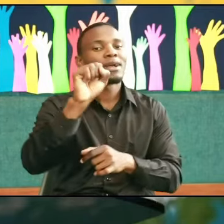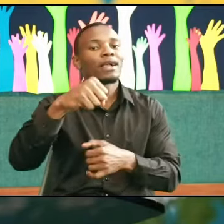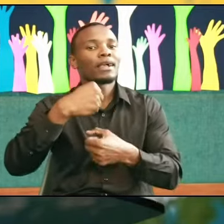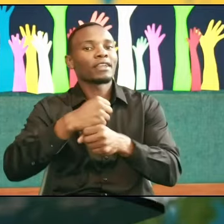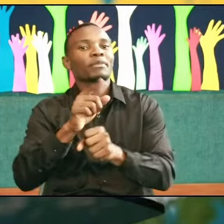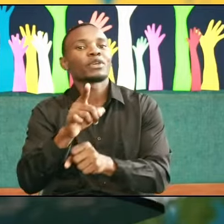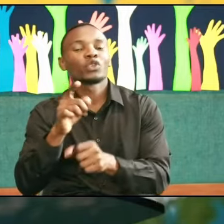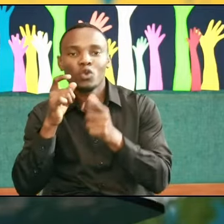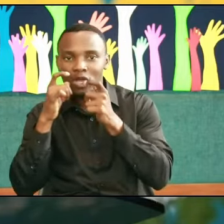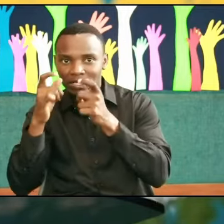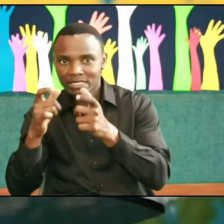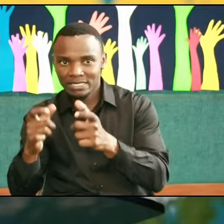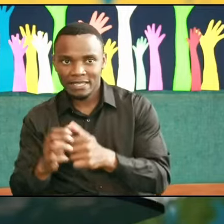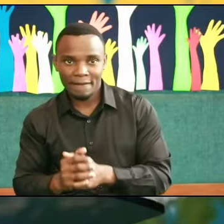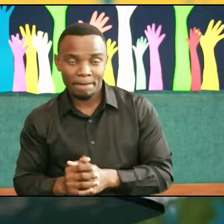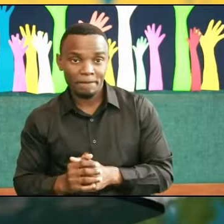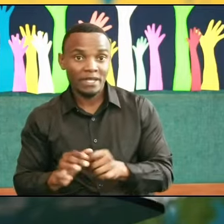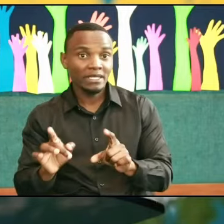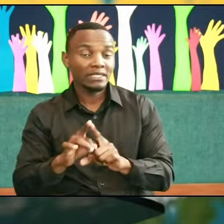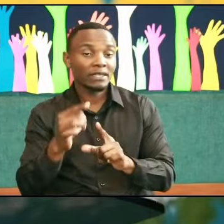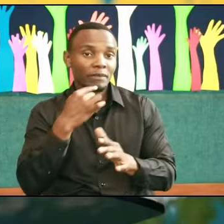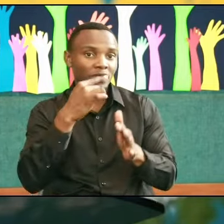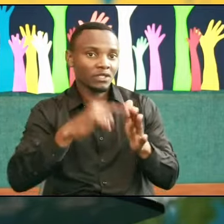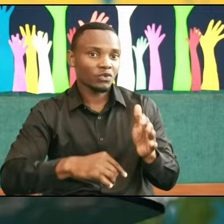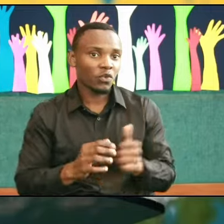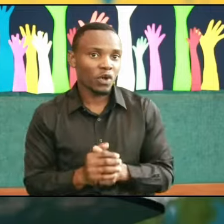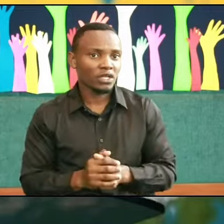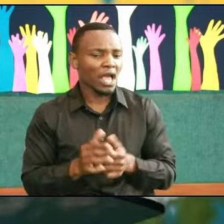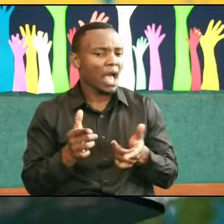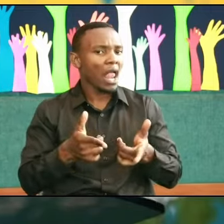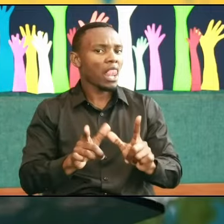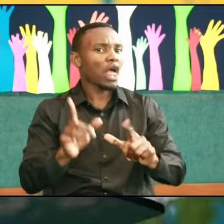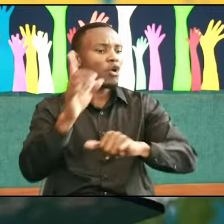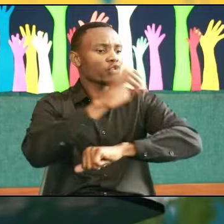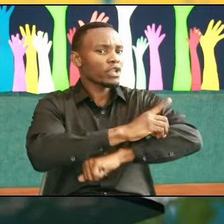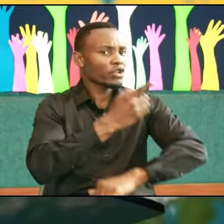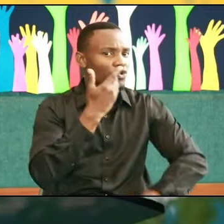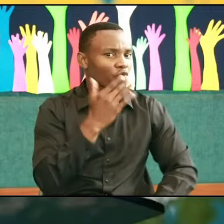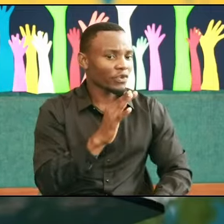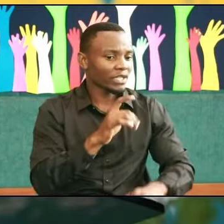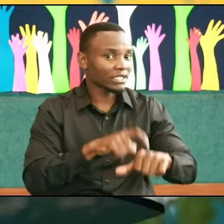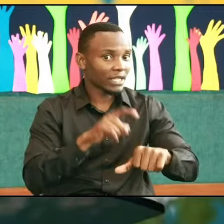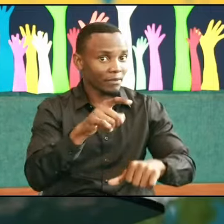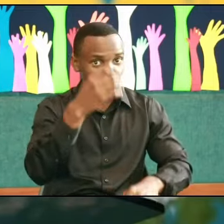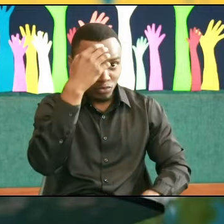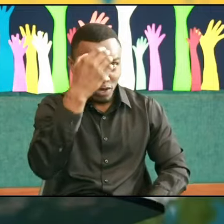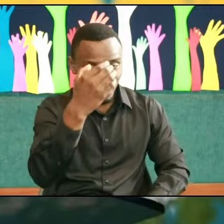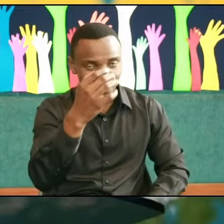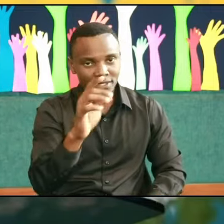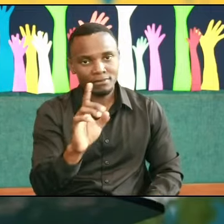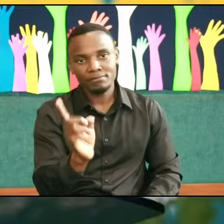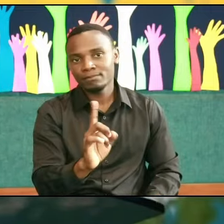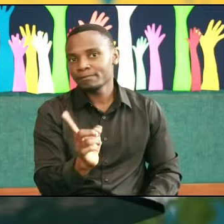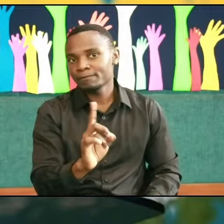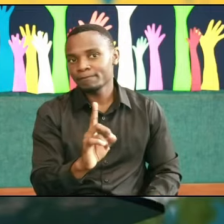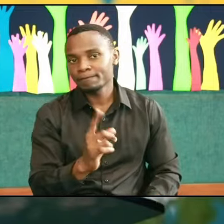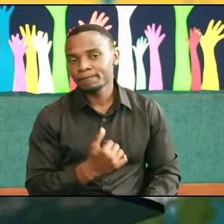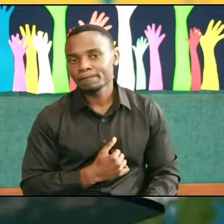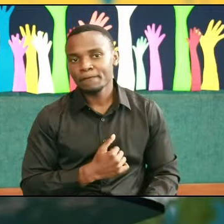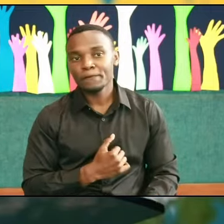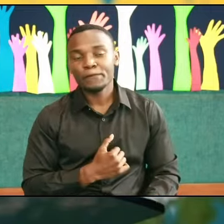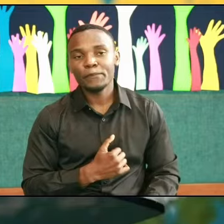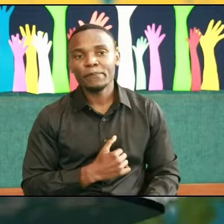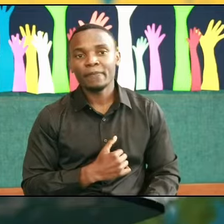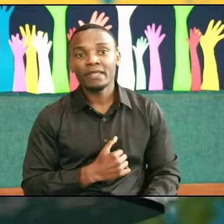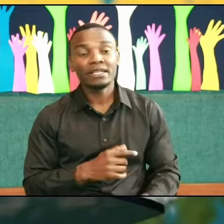And then it goes on to say, do not let the sun go down on your wrath. or on your anger. In other words, when